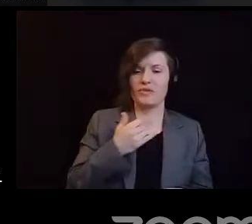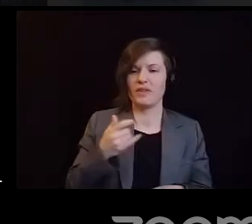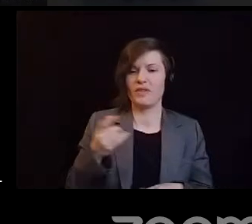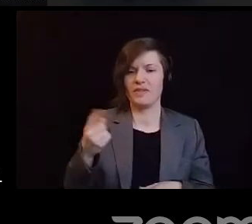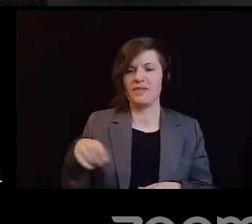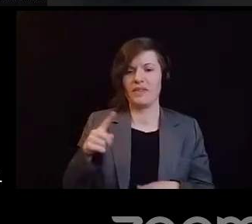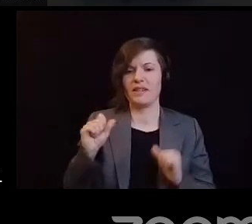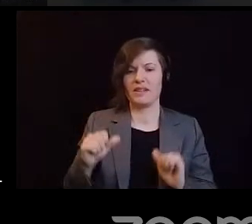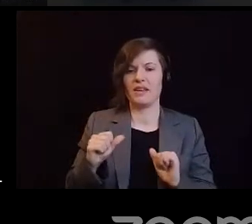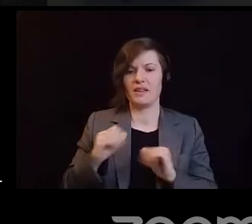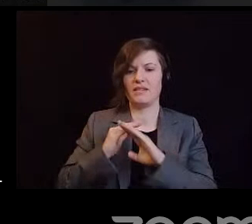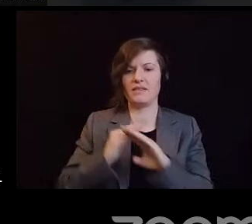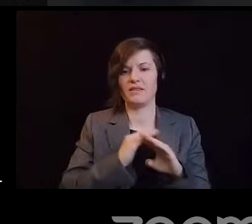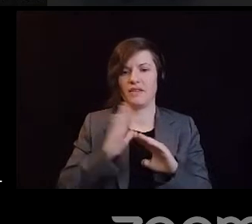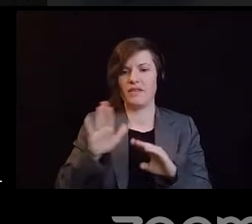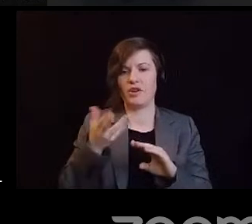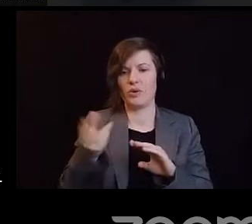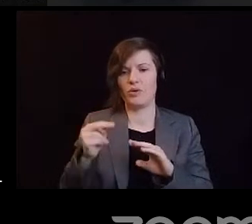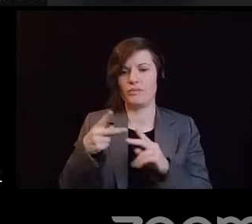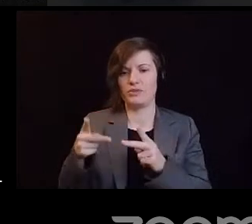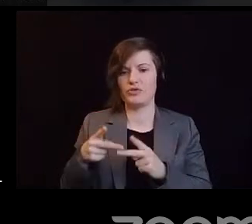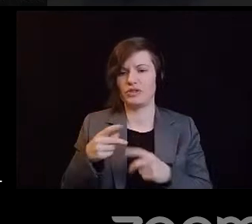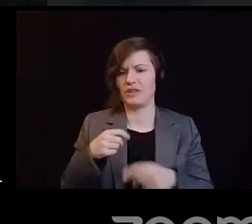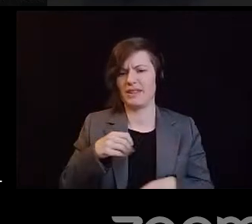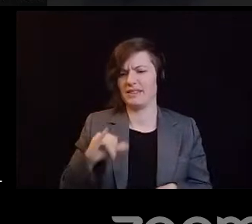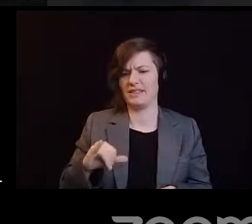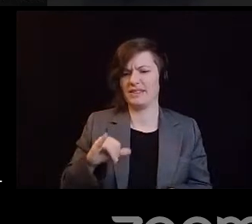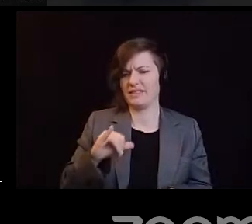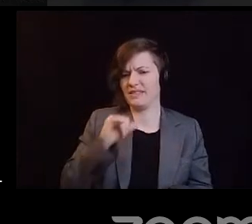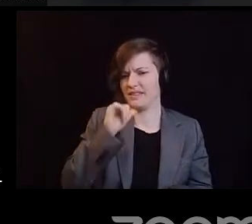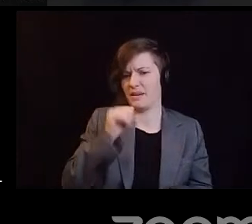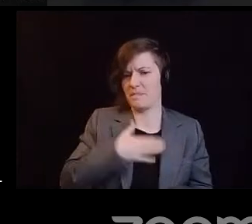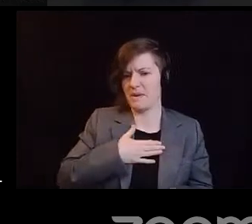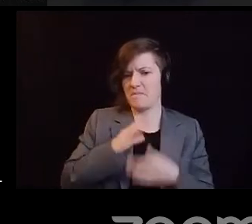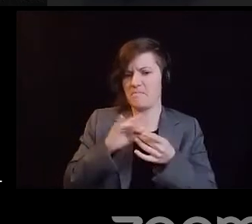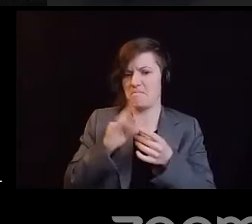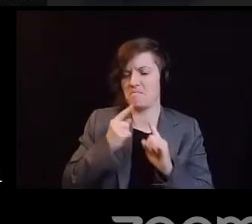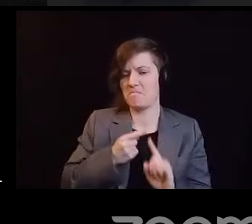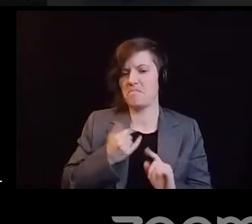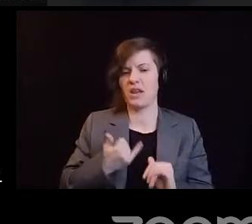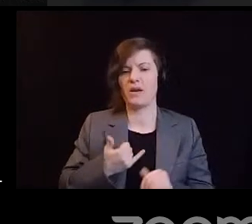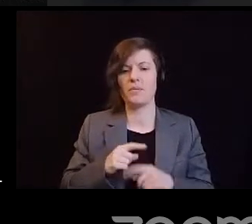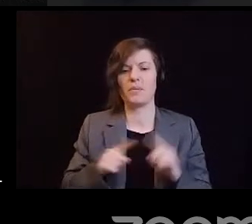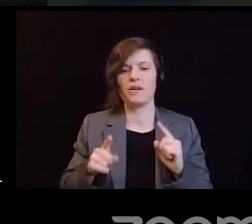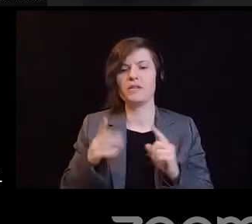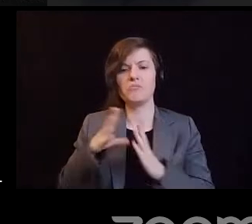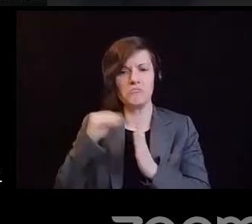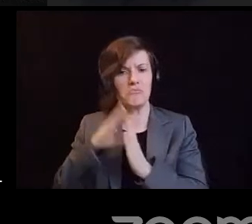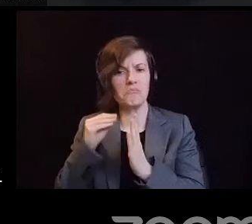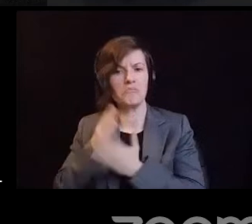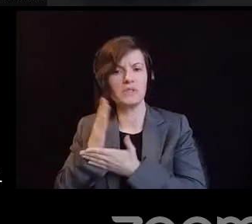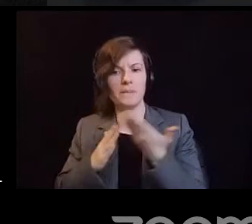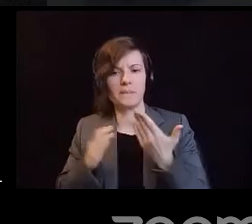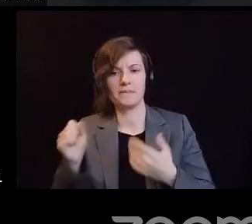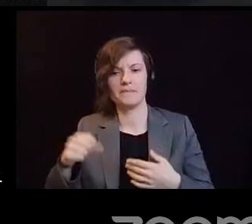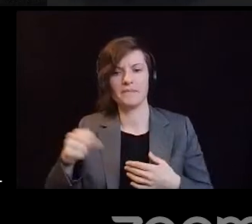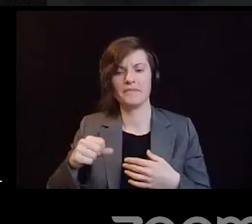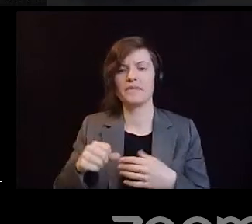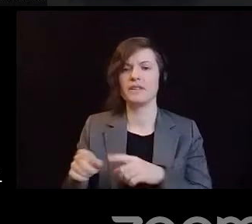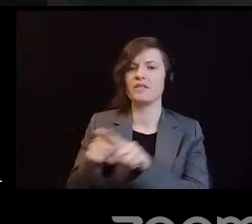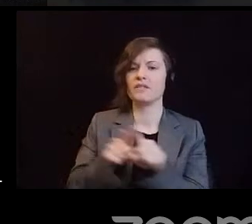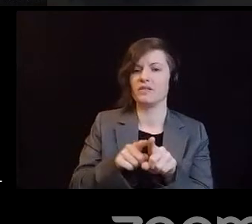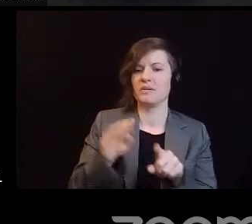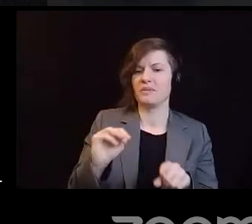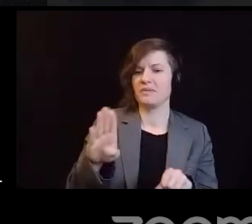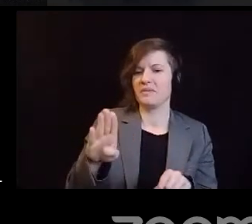not what we're doing. That's not what I'm answering for. But I think there has been some learning. And there's also a group within the Brotherhood that thinks that they are the righteous victims of